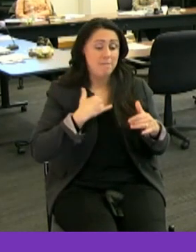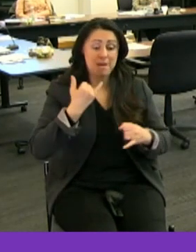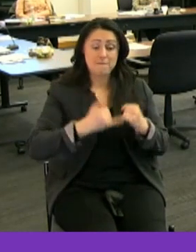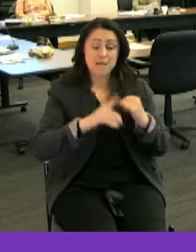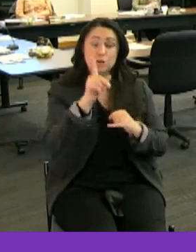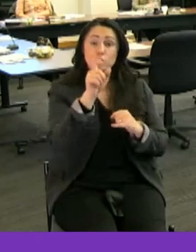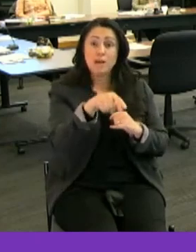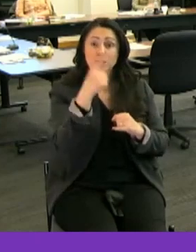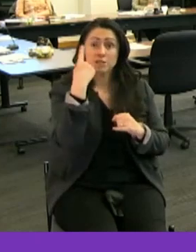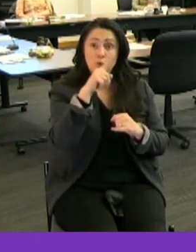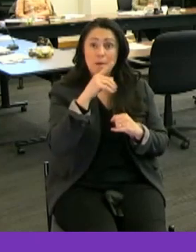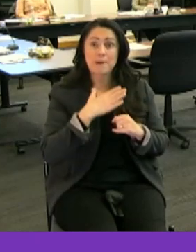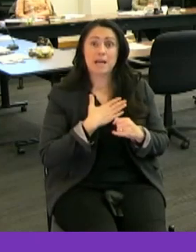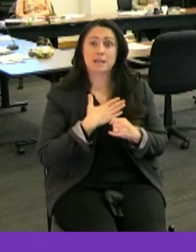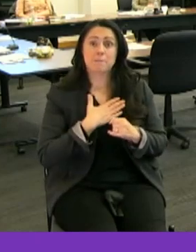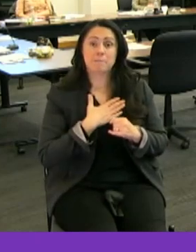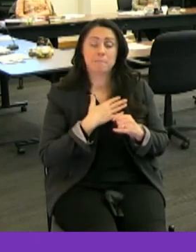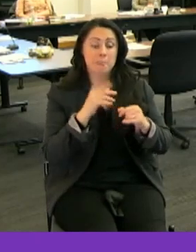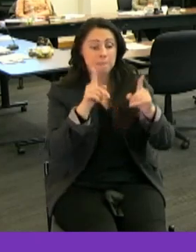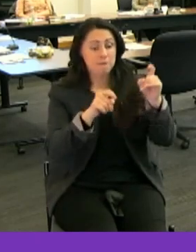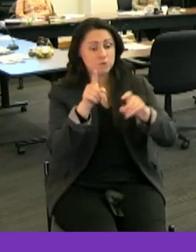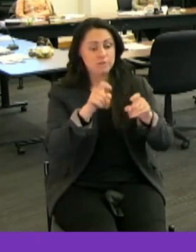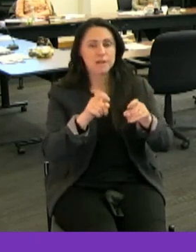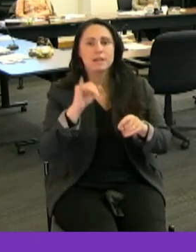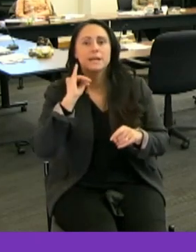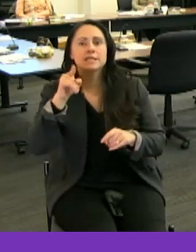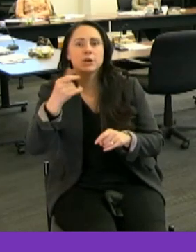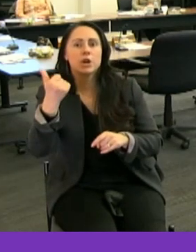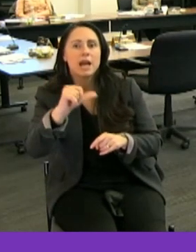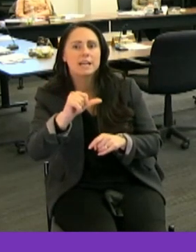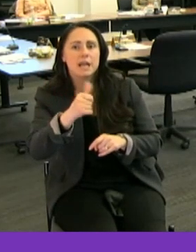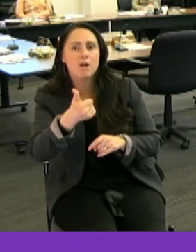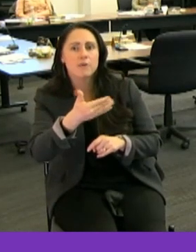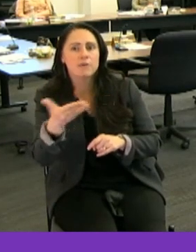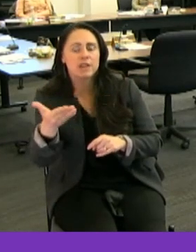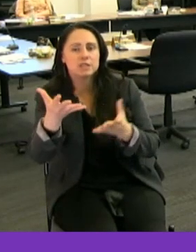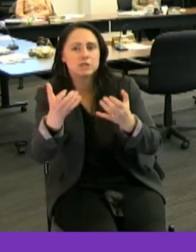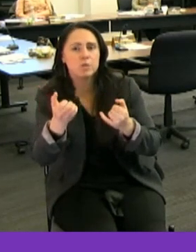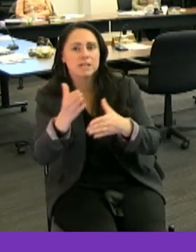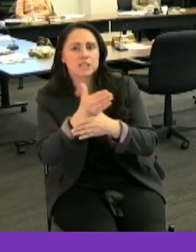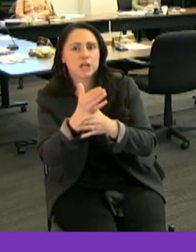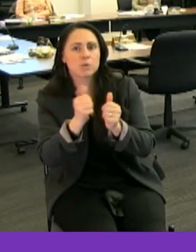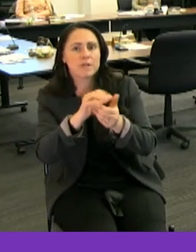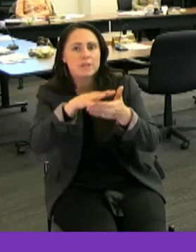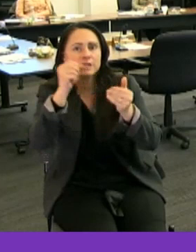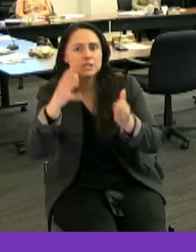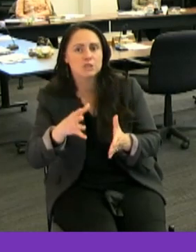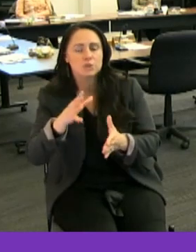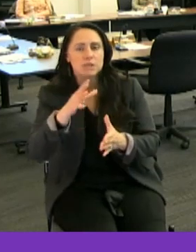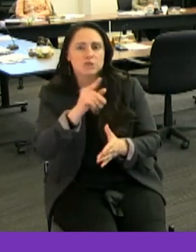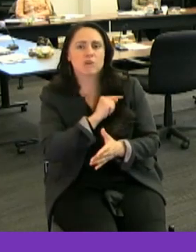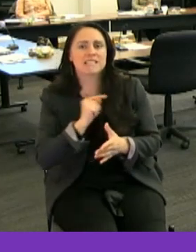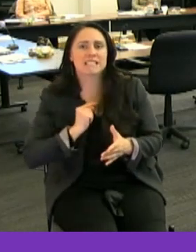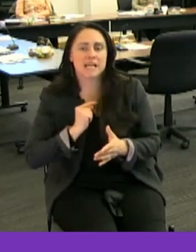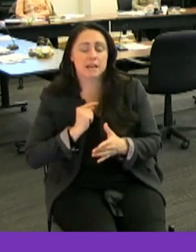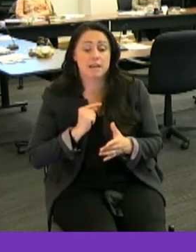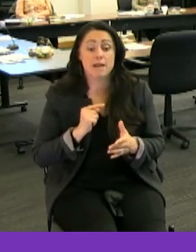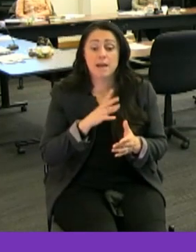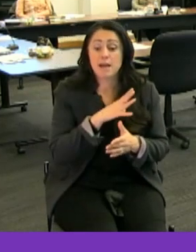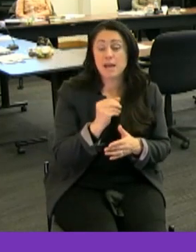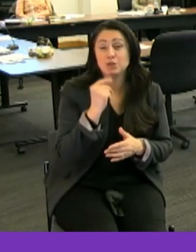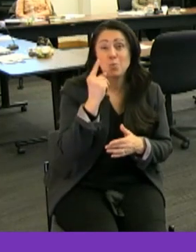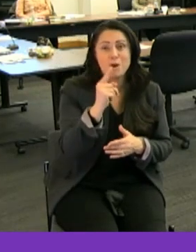final question for my survey was, is there anything else you would like to share with the student trustee? And this one